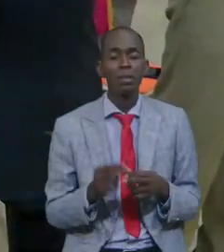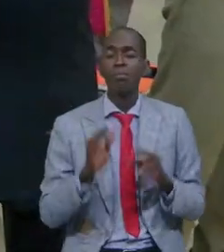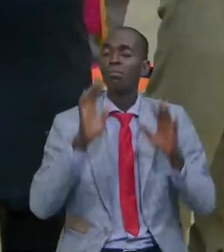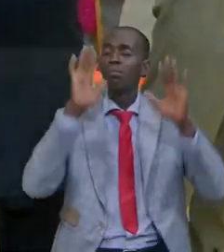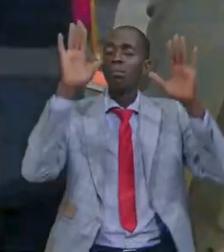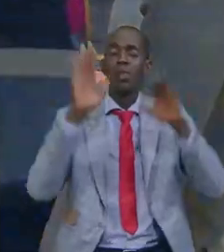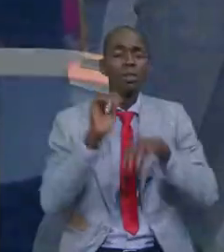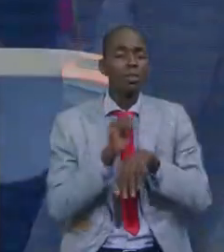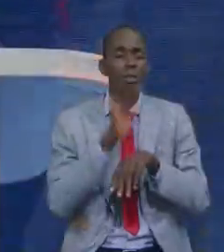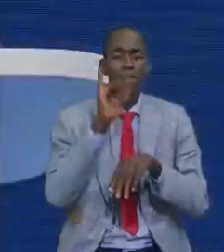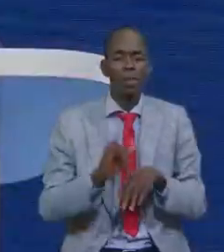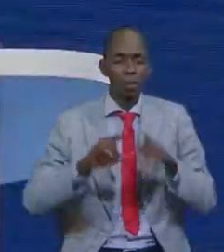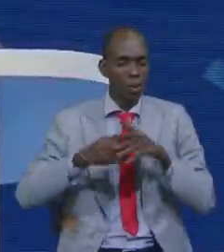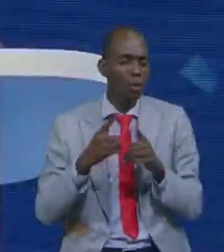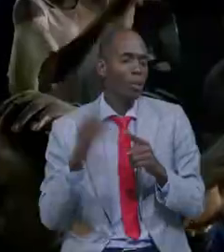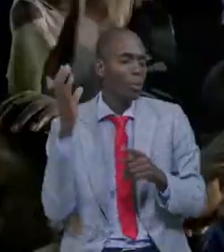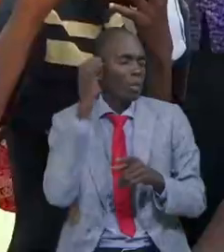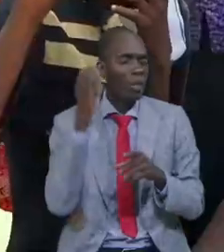Miraculously begin to hear.